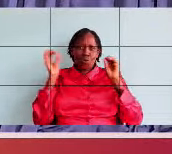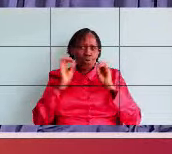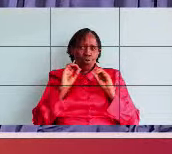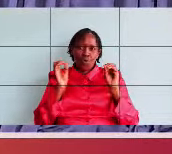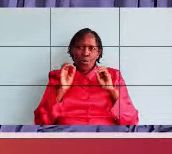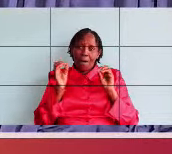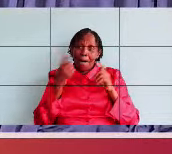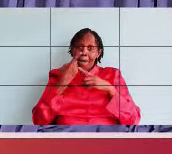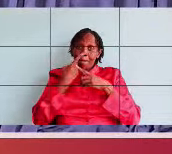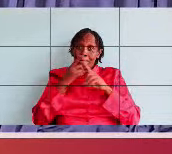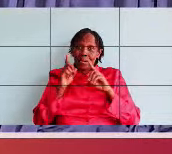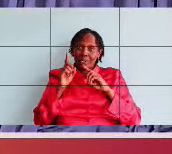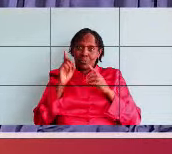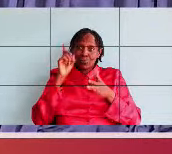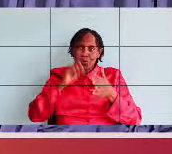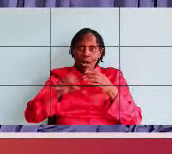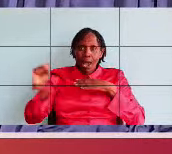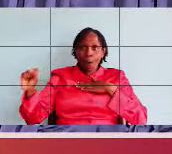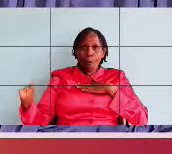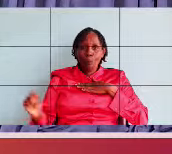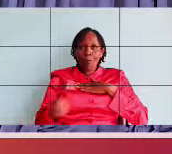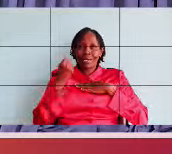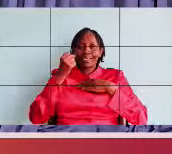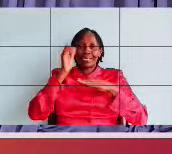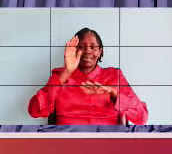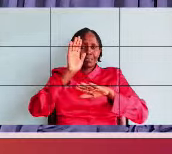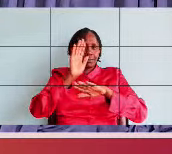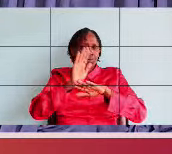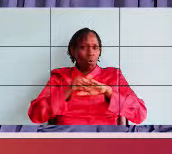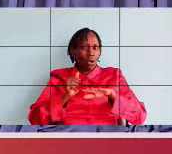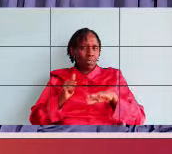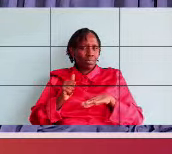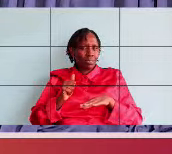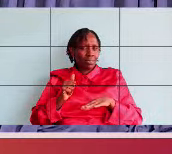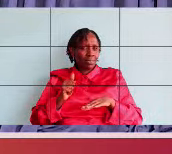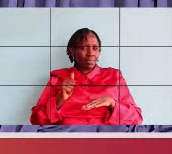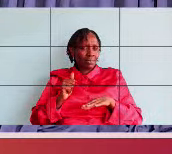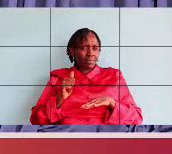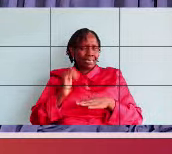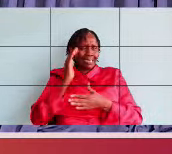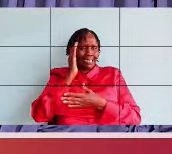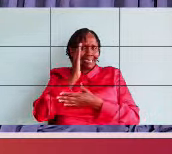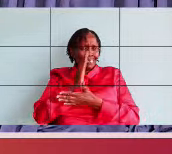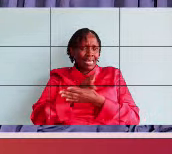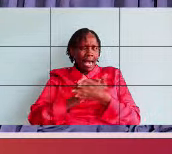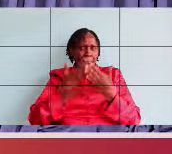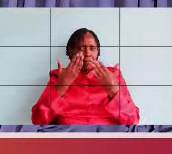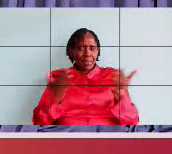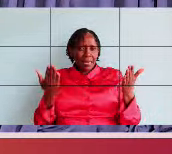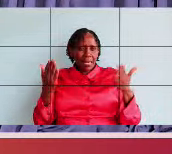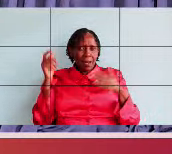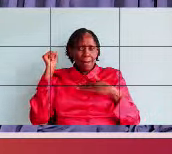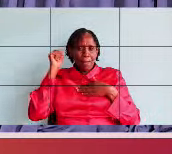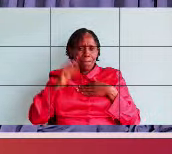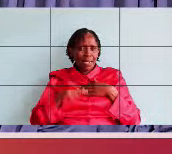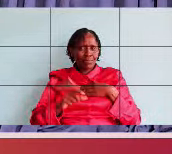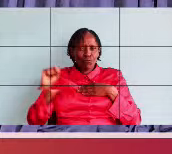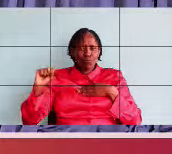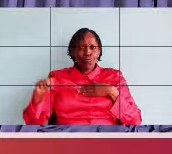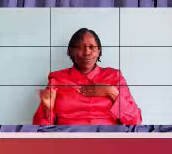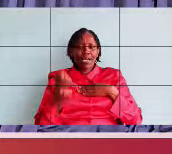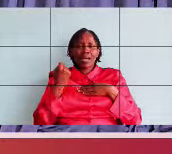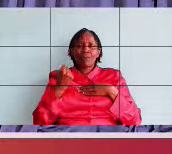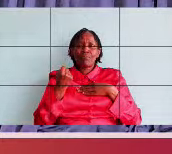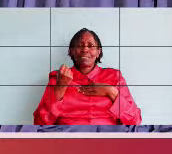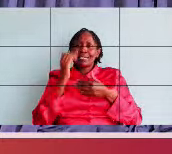awakening call for Joshua, that there's something that you need to step up into. The old is gone. There's something new that I want